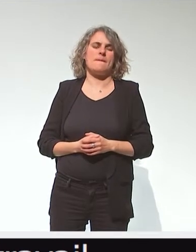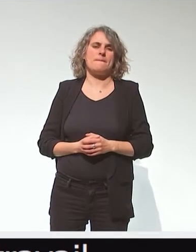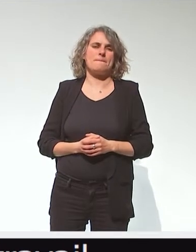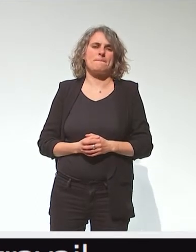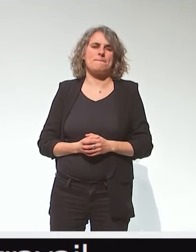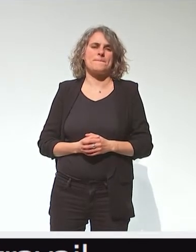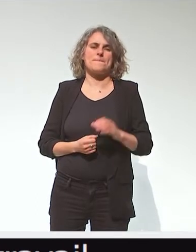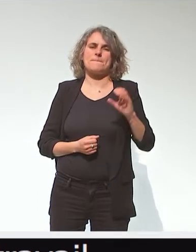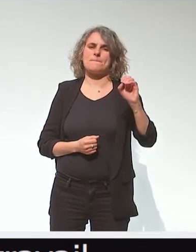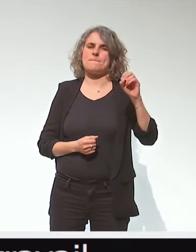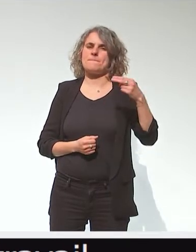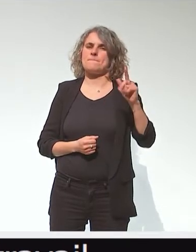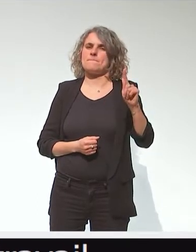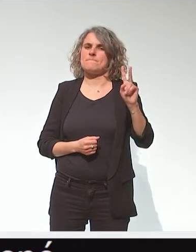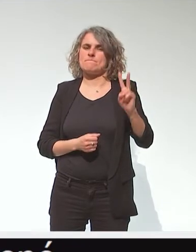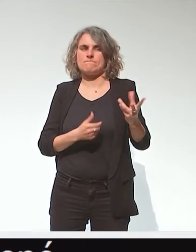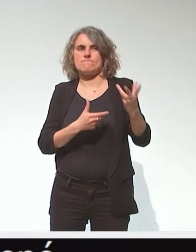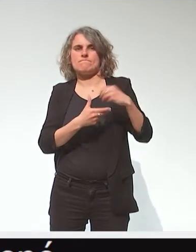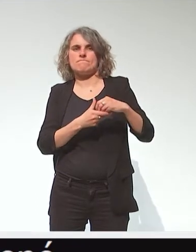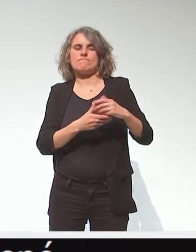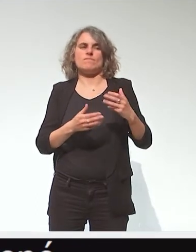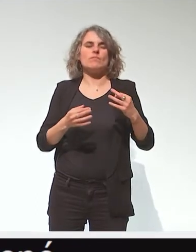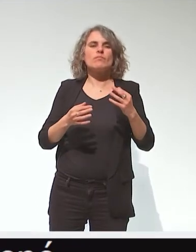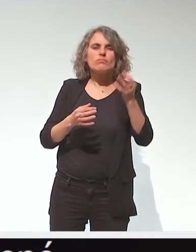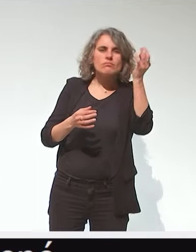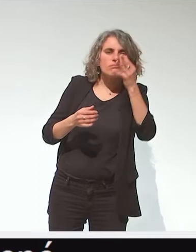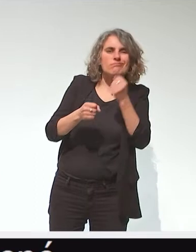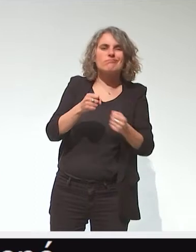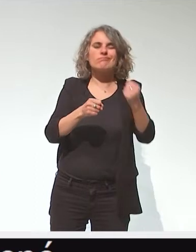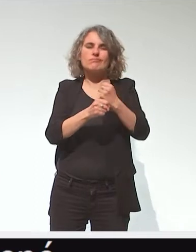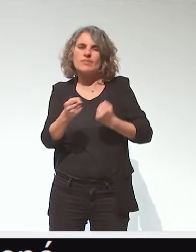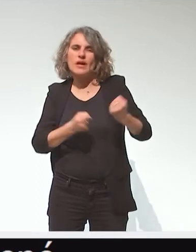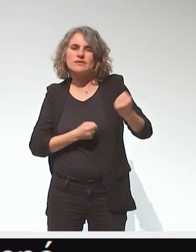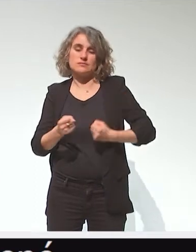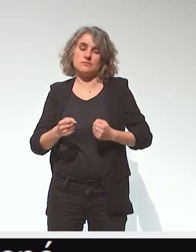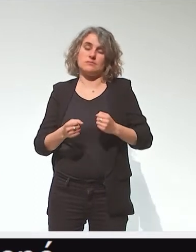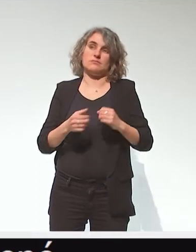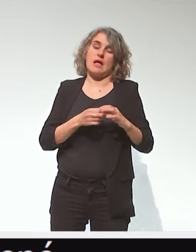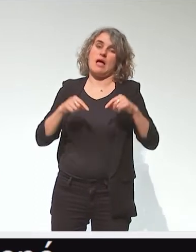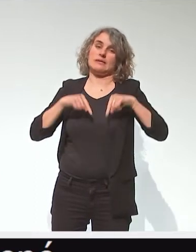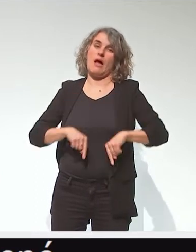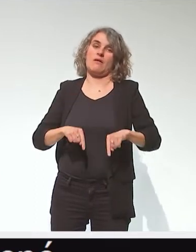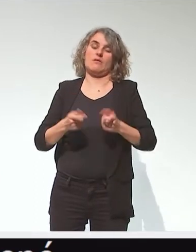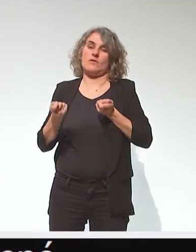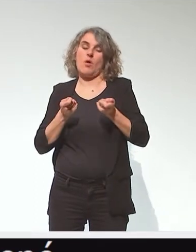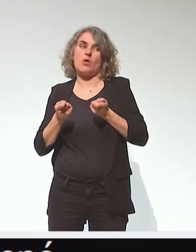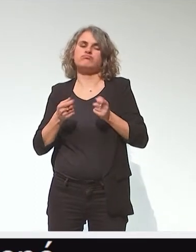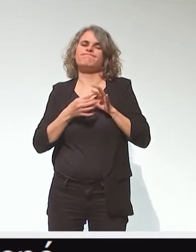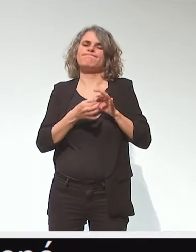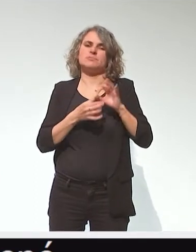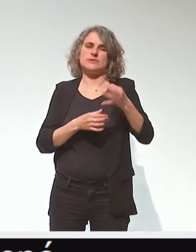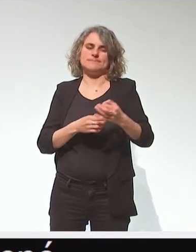are provided by the national PES. And also the accessibility directive